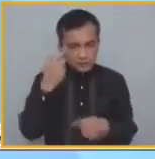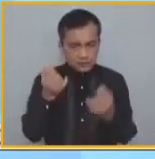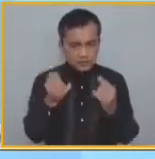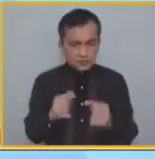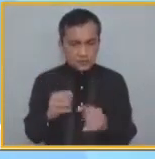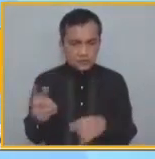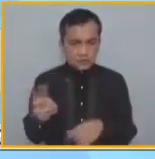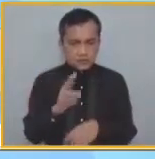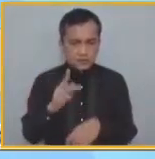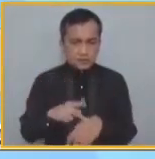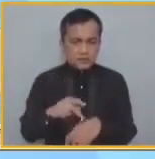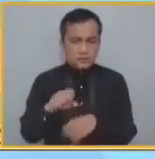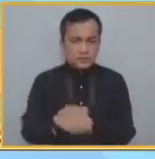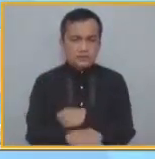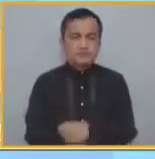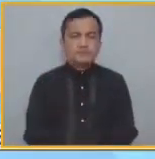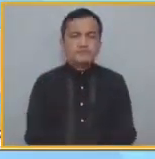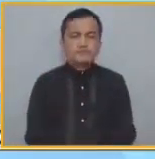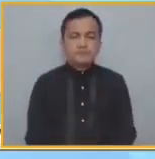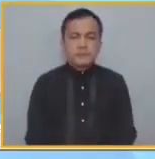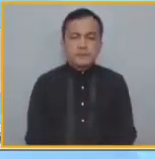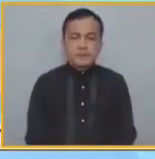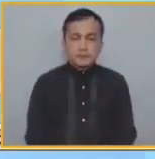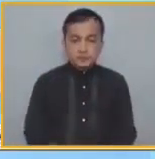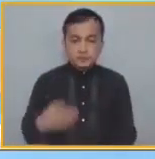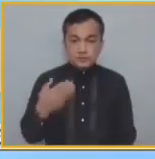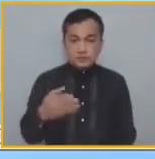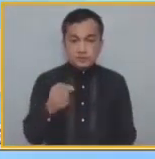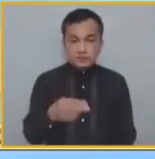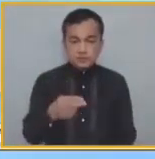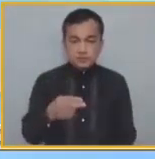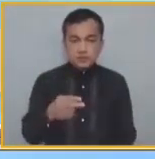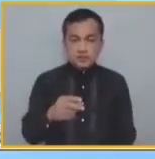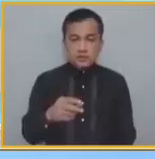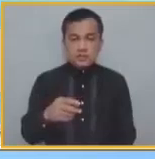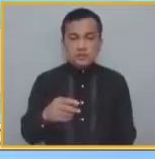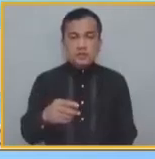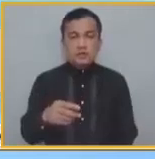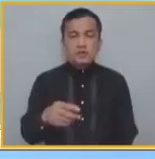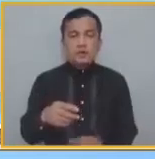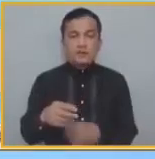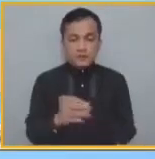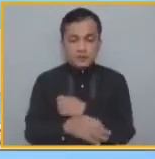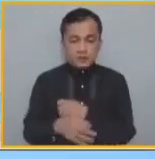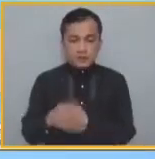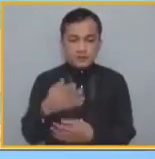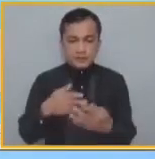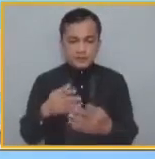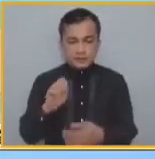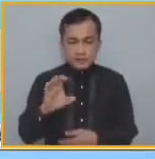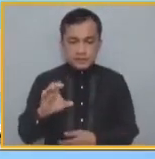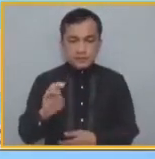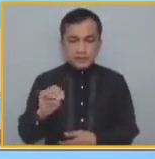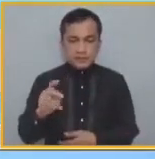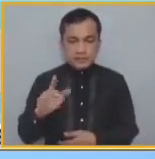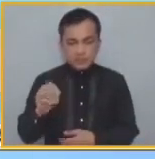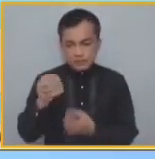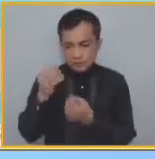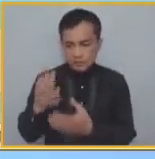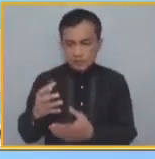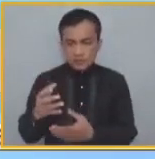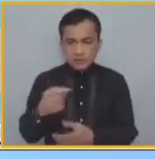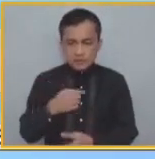Philippine Sea. Kasunod ito ng kautusan sa kanya ni Foreign Affairs Secretary Enrique Manalo na iparating sa China ang hinain ng